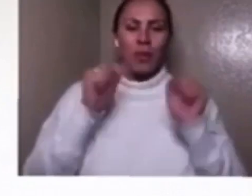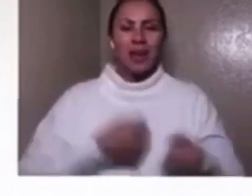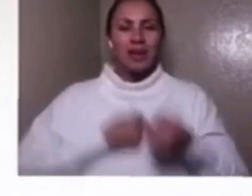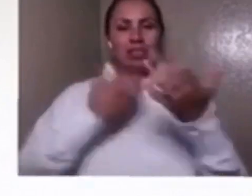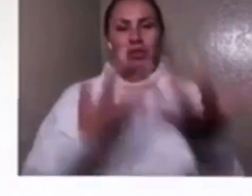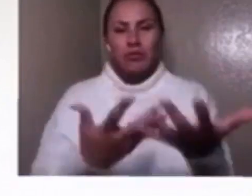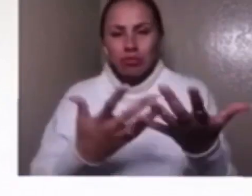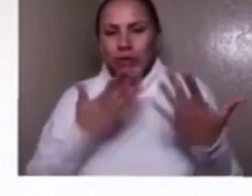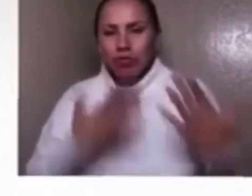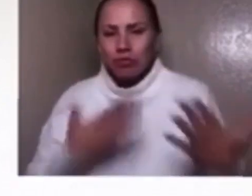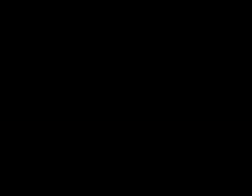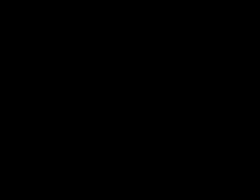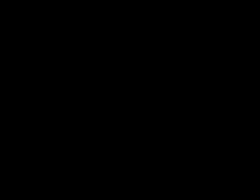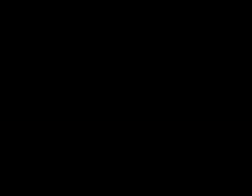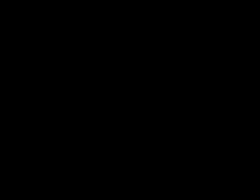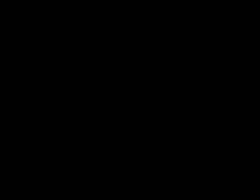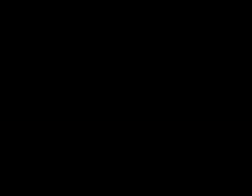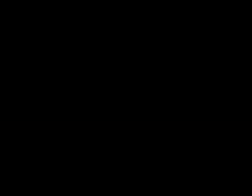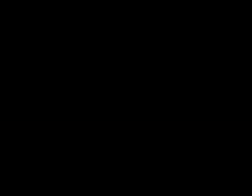We can express gratitude.